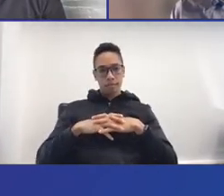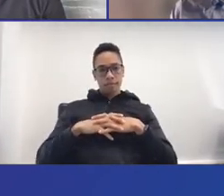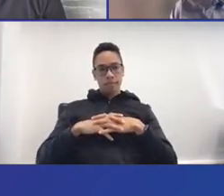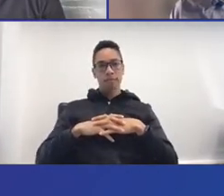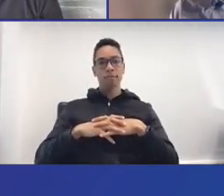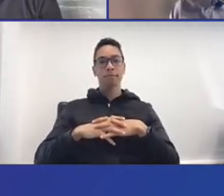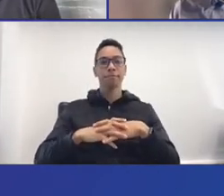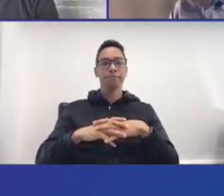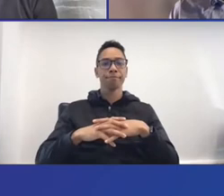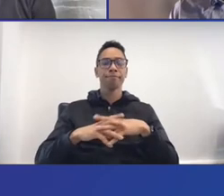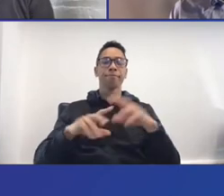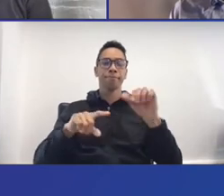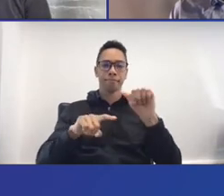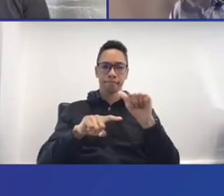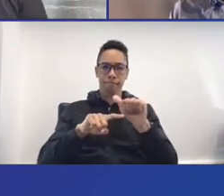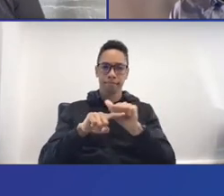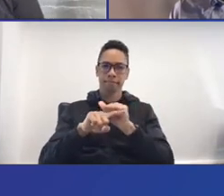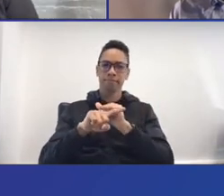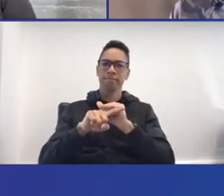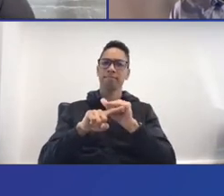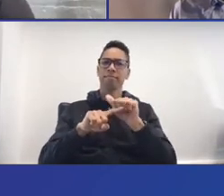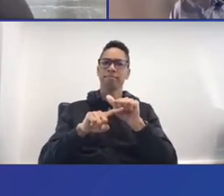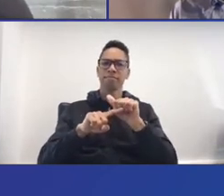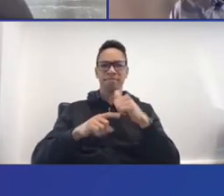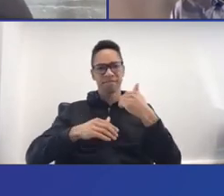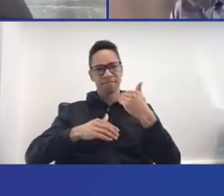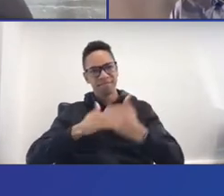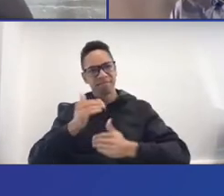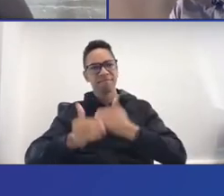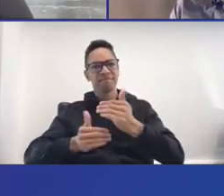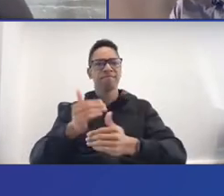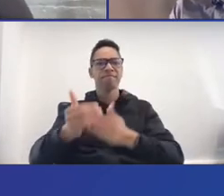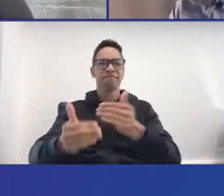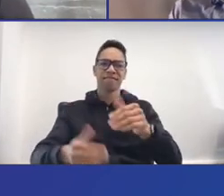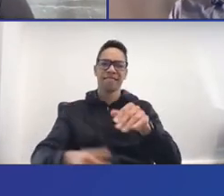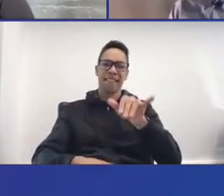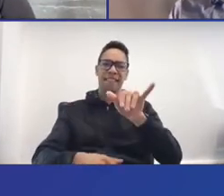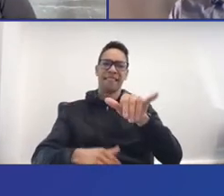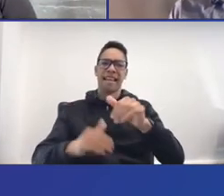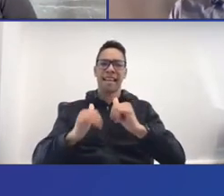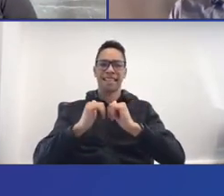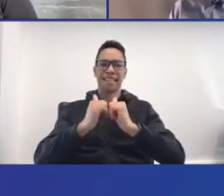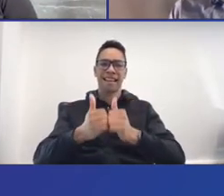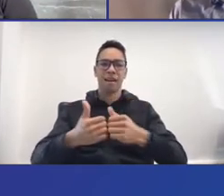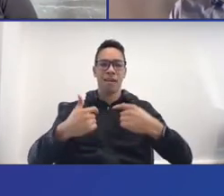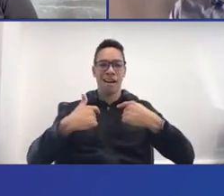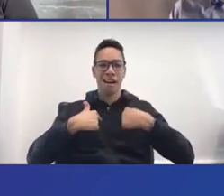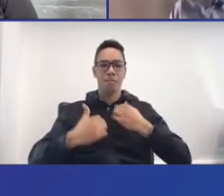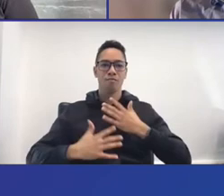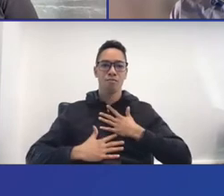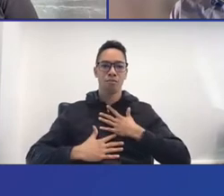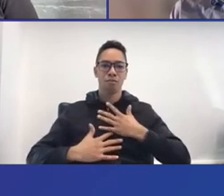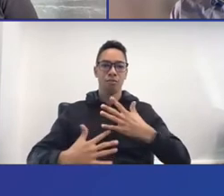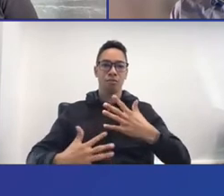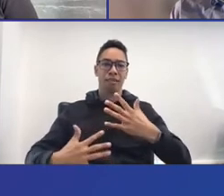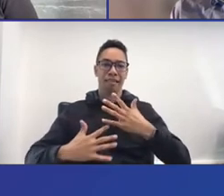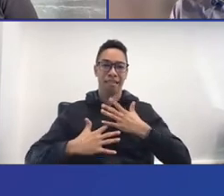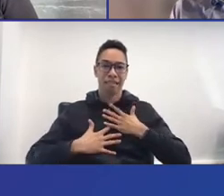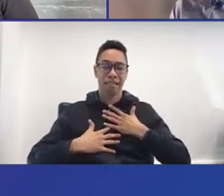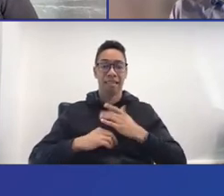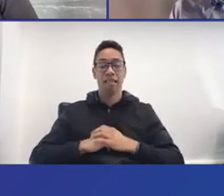is a practice. It is a way that I breathe. I don't think of the